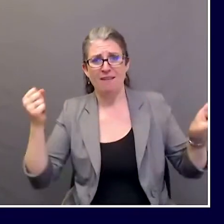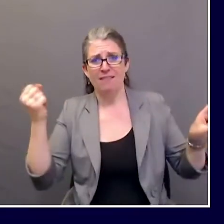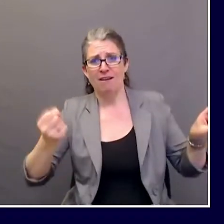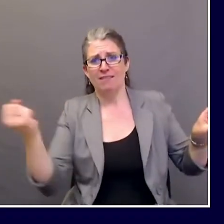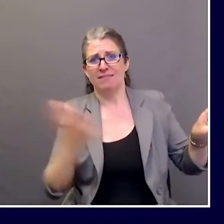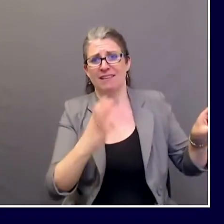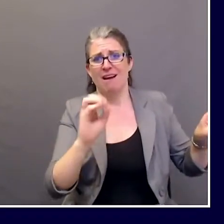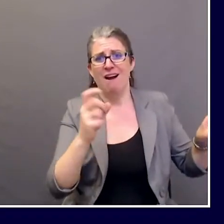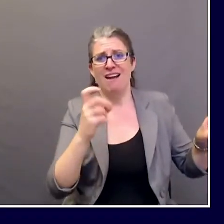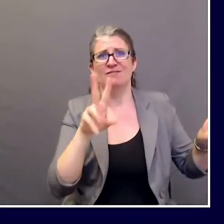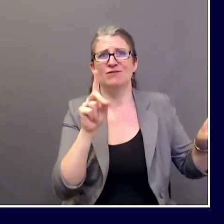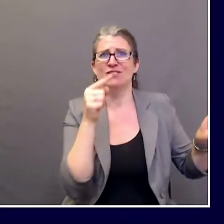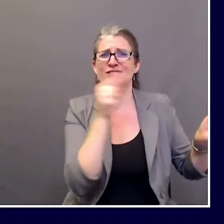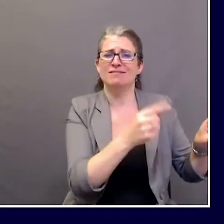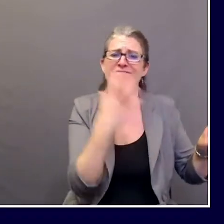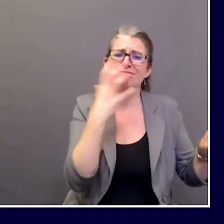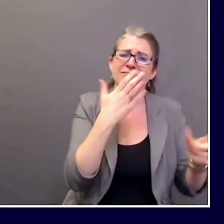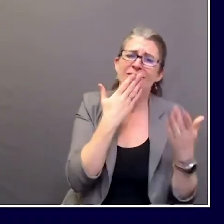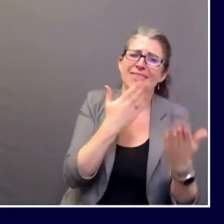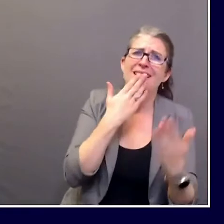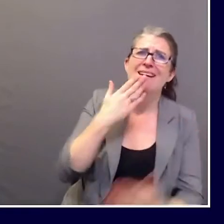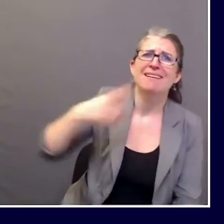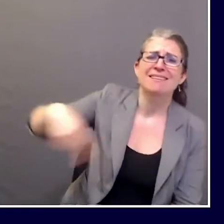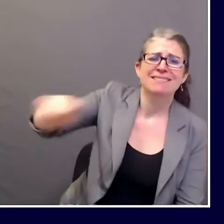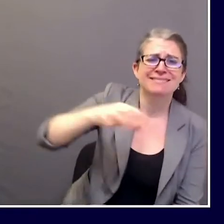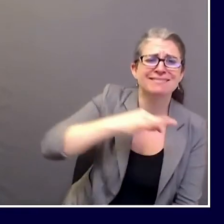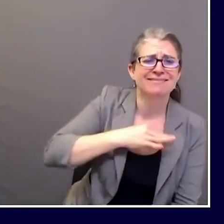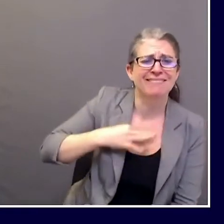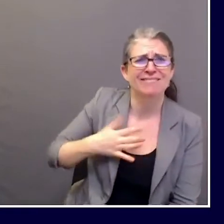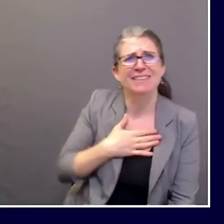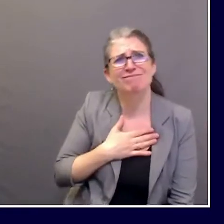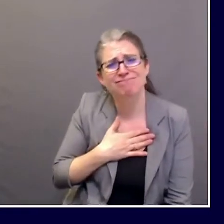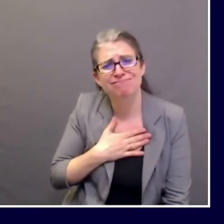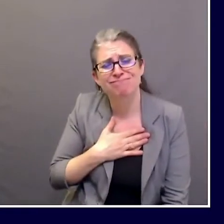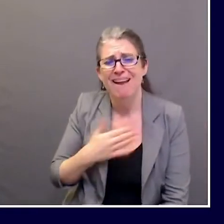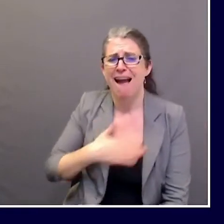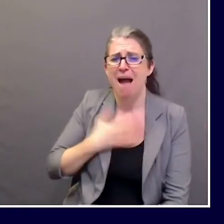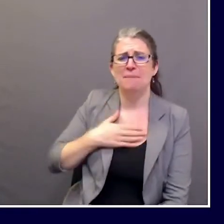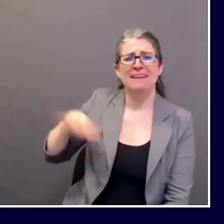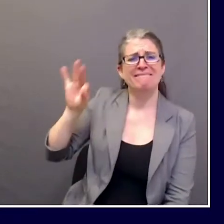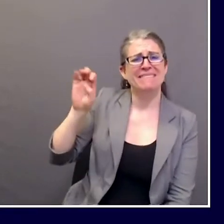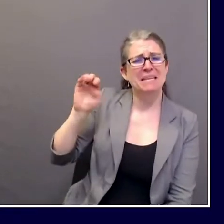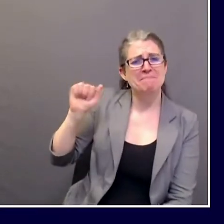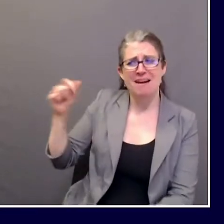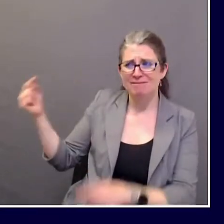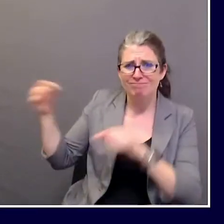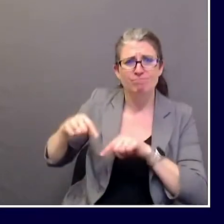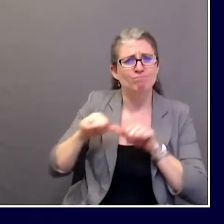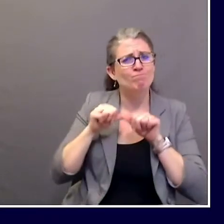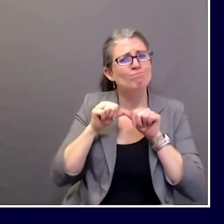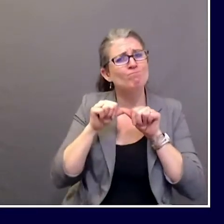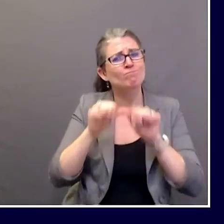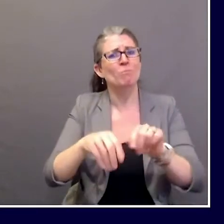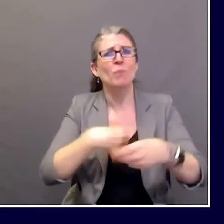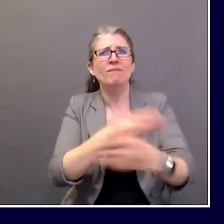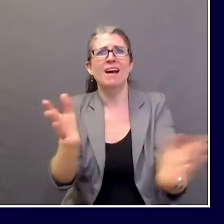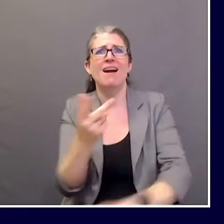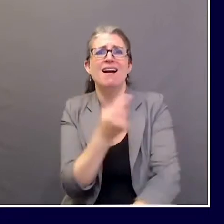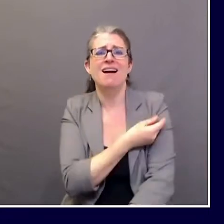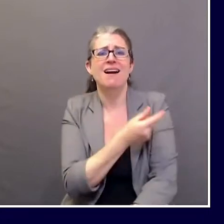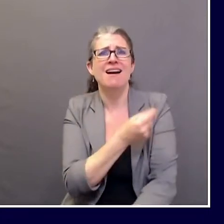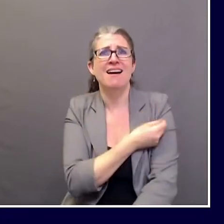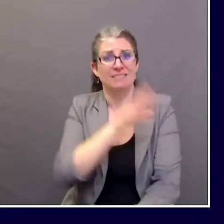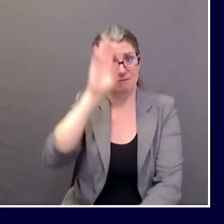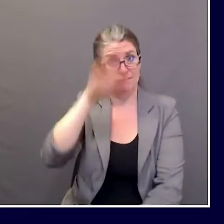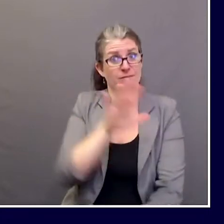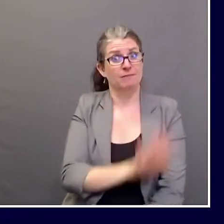unit. And we are so excited about continuing its mission here in Maine. This is one of only 30 across the country. I think second one in